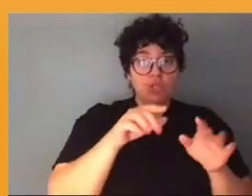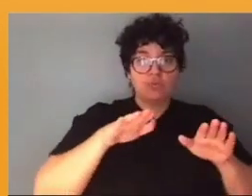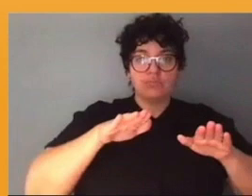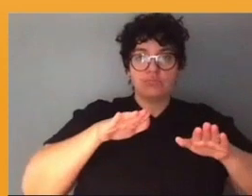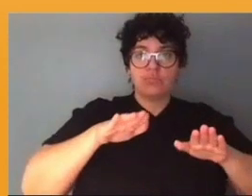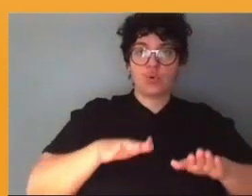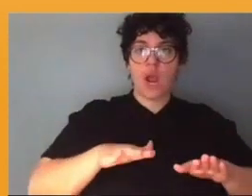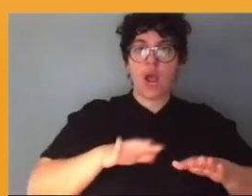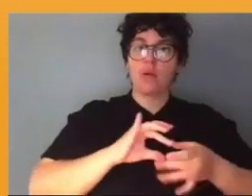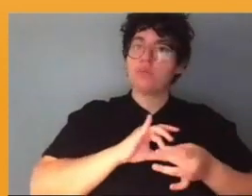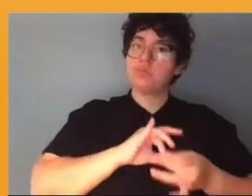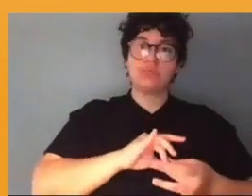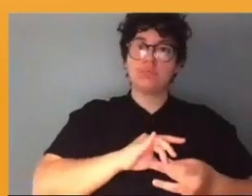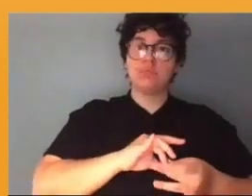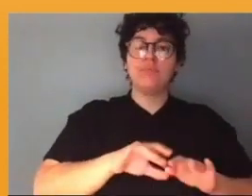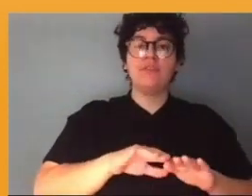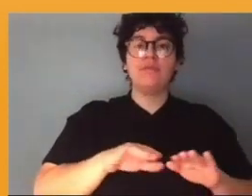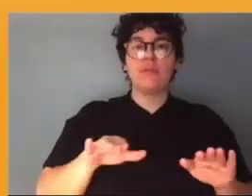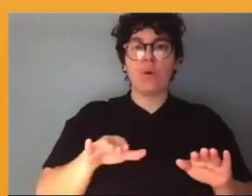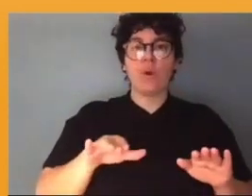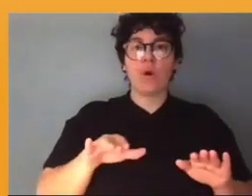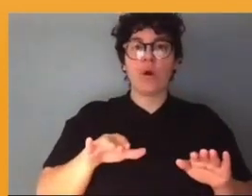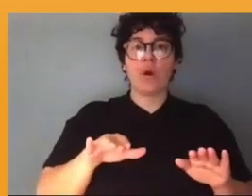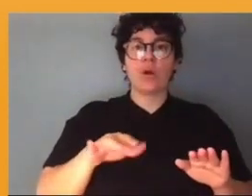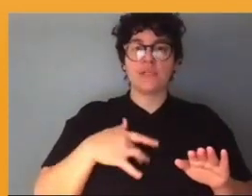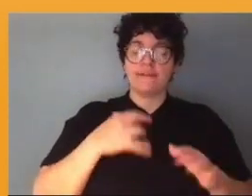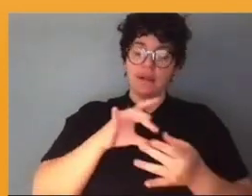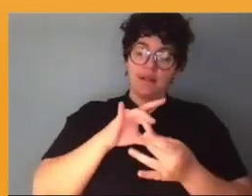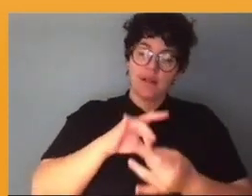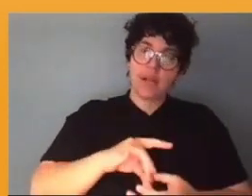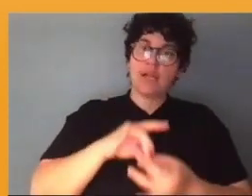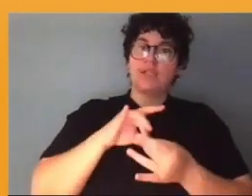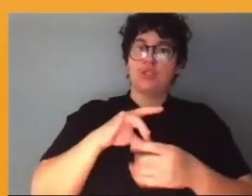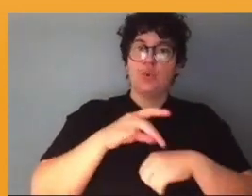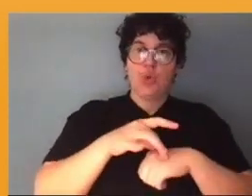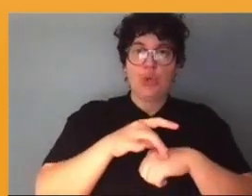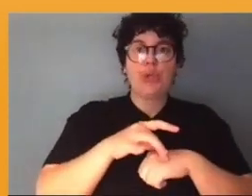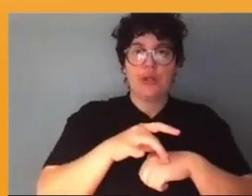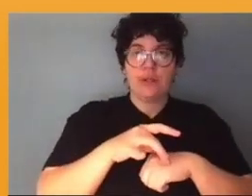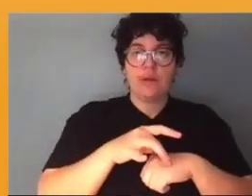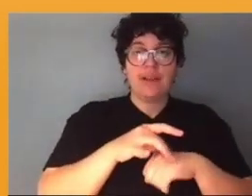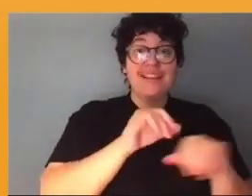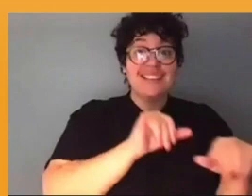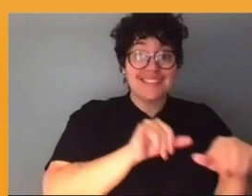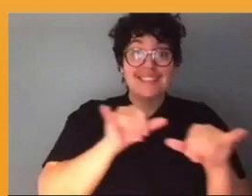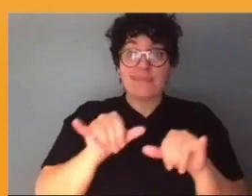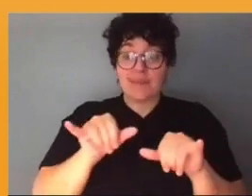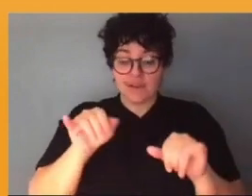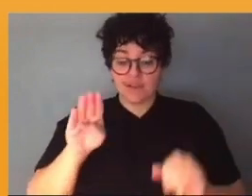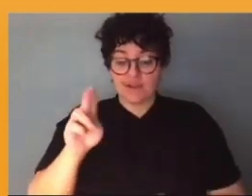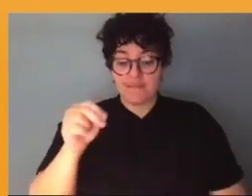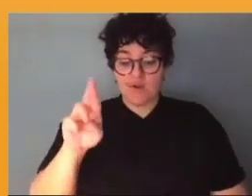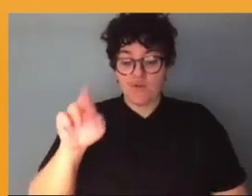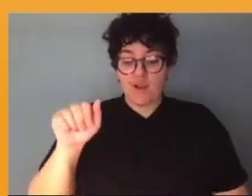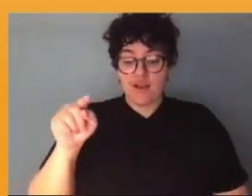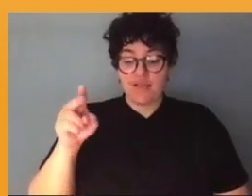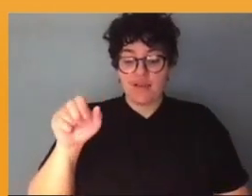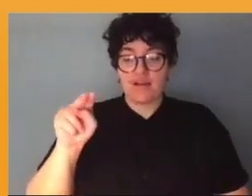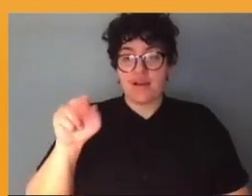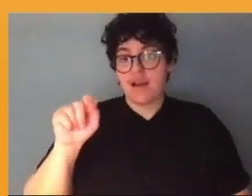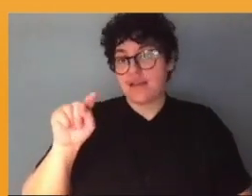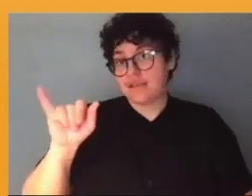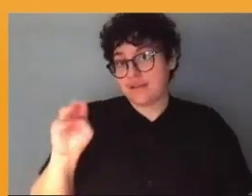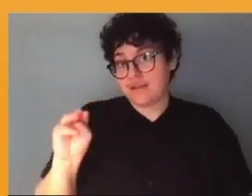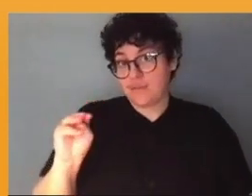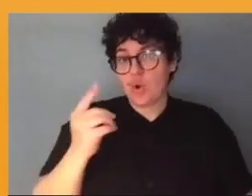floor to be dancing as one with the earth. And it's very similar for Bharatanatyam. The prayer that we do at the